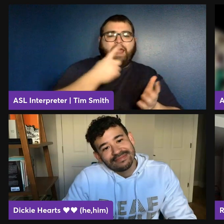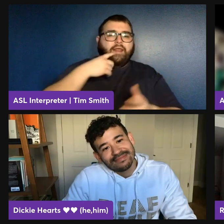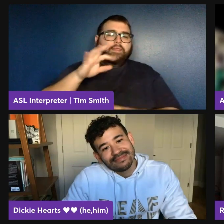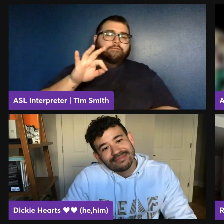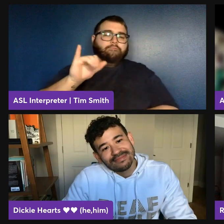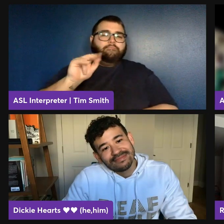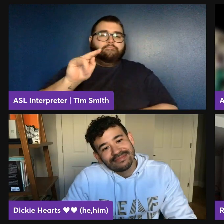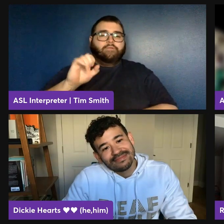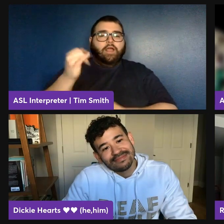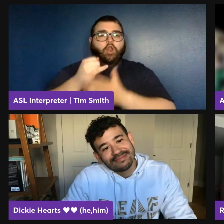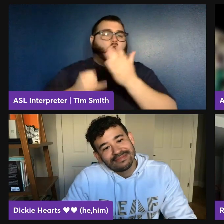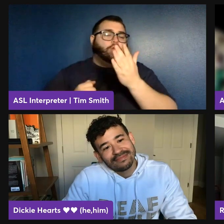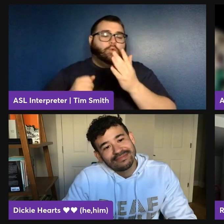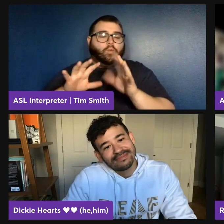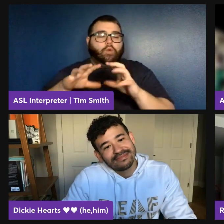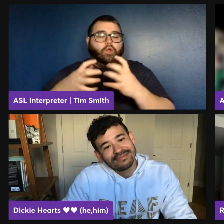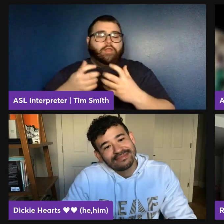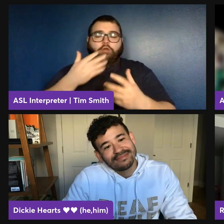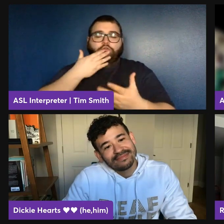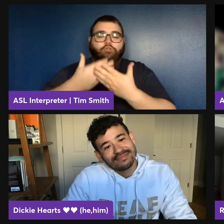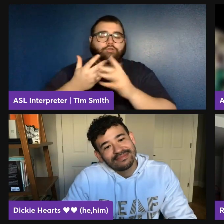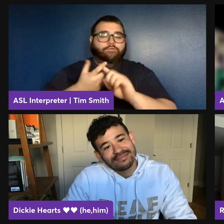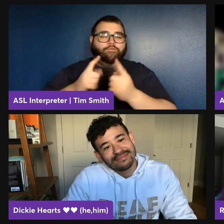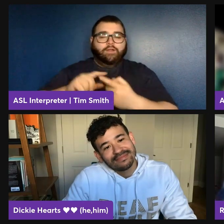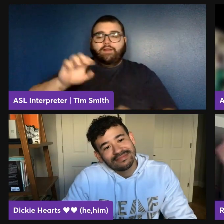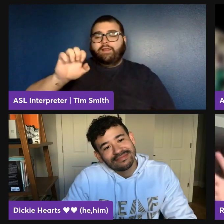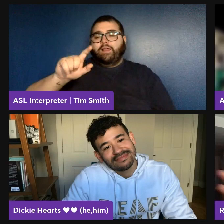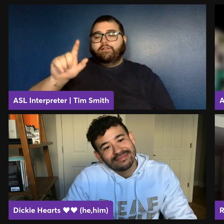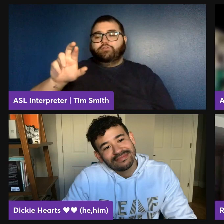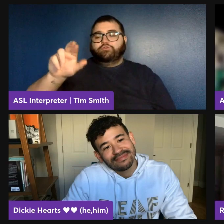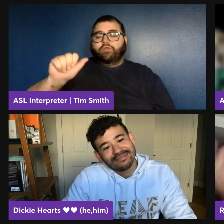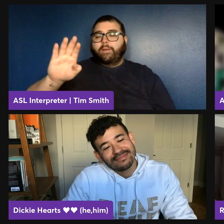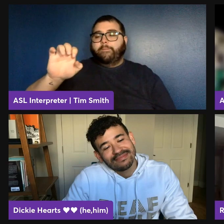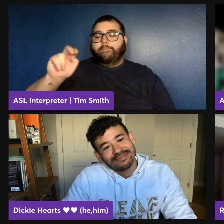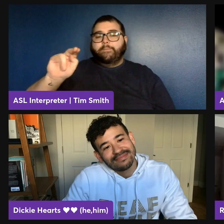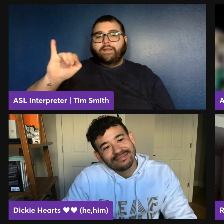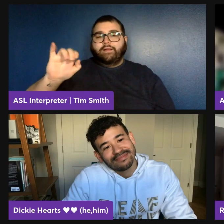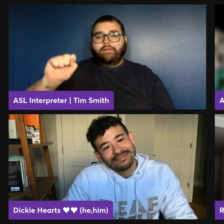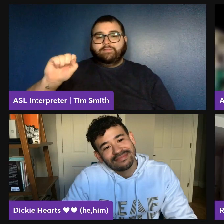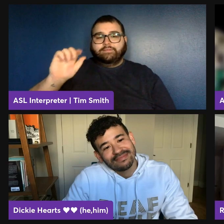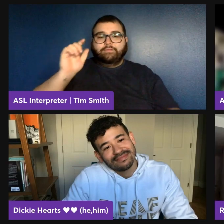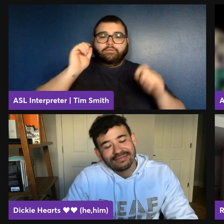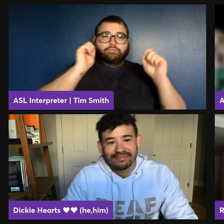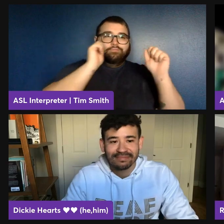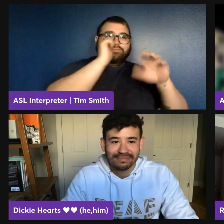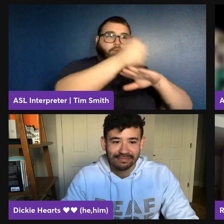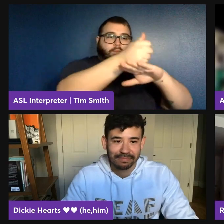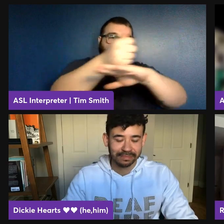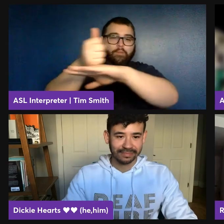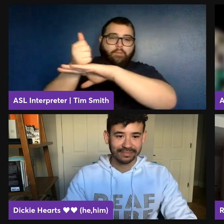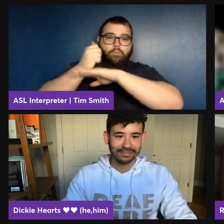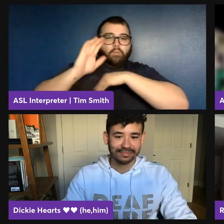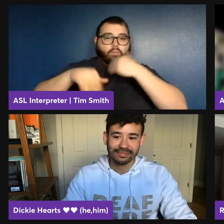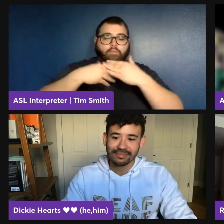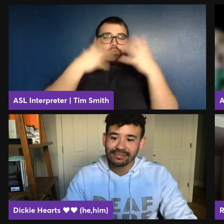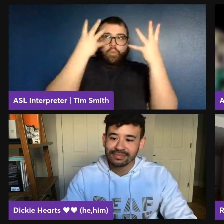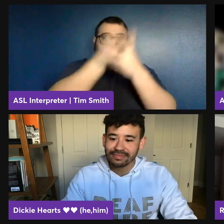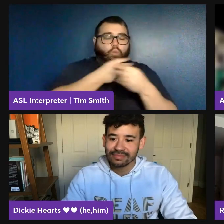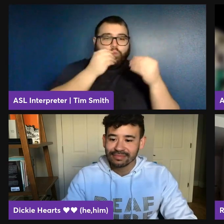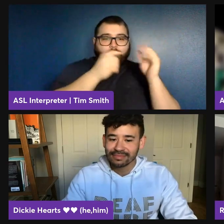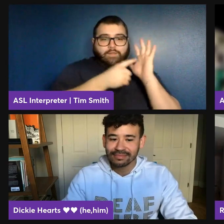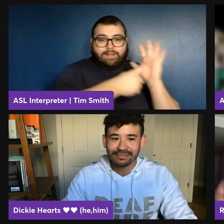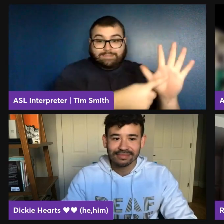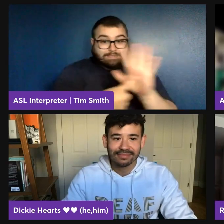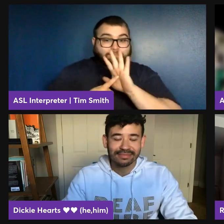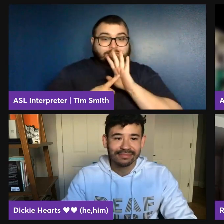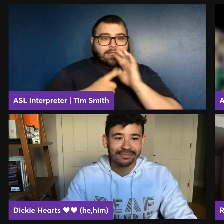our good friend Ezra Bennis put up all of these, you know, wonderful exhibits that had all